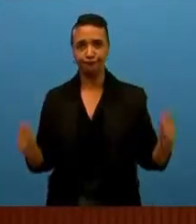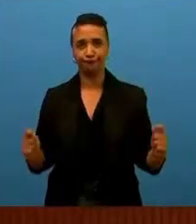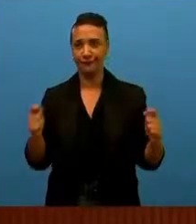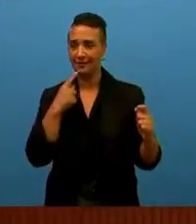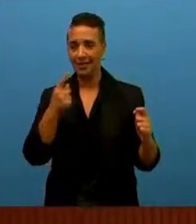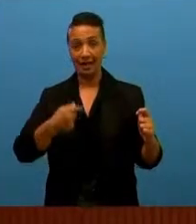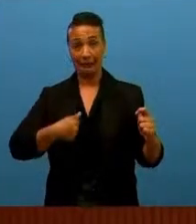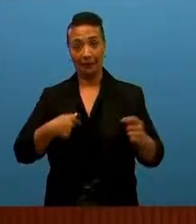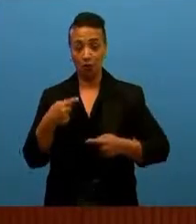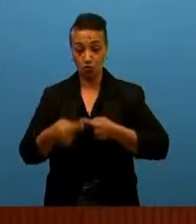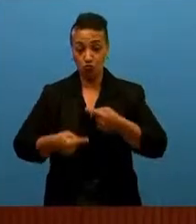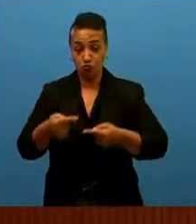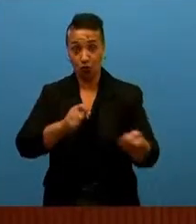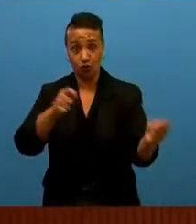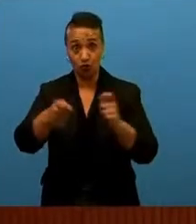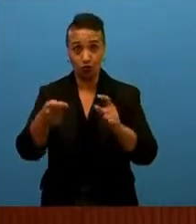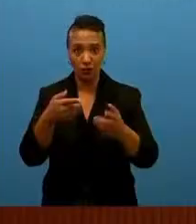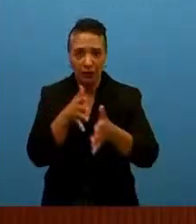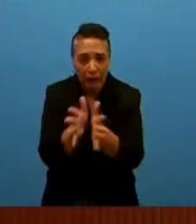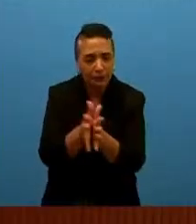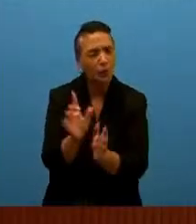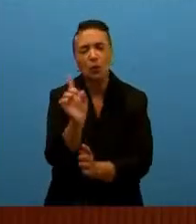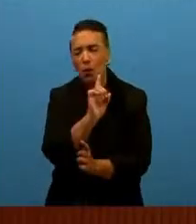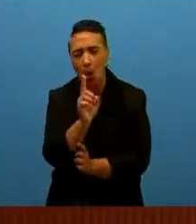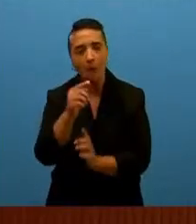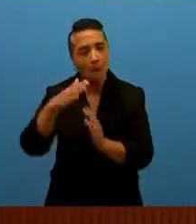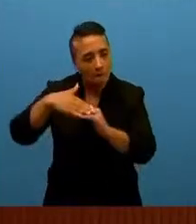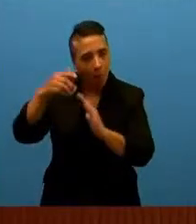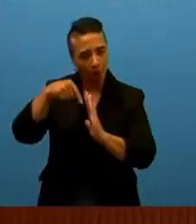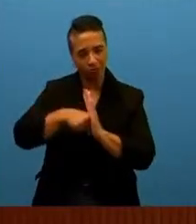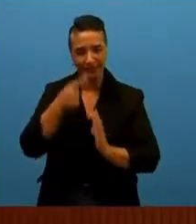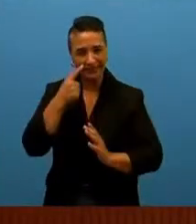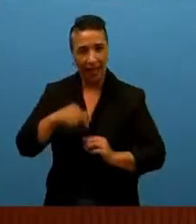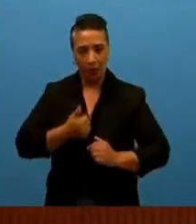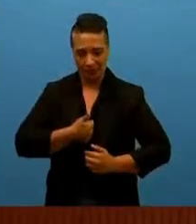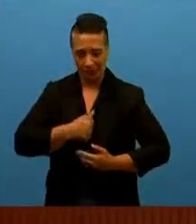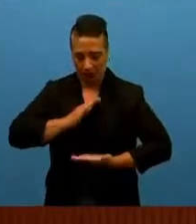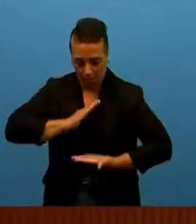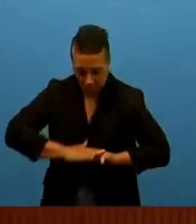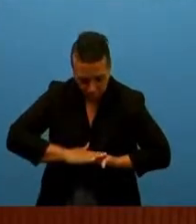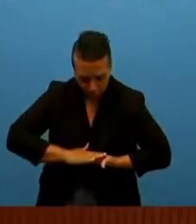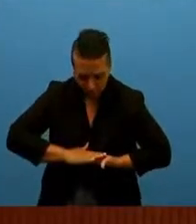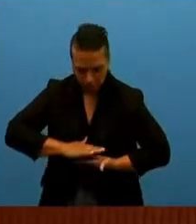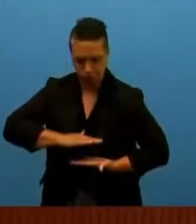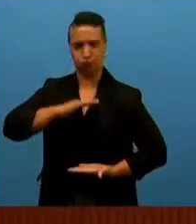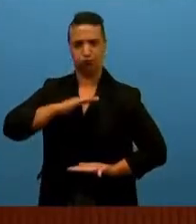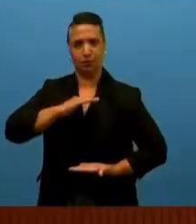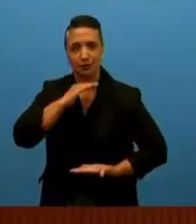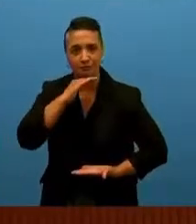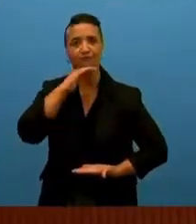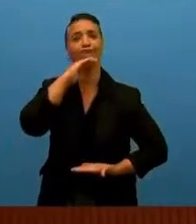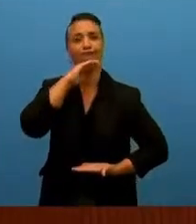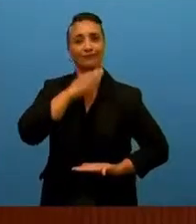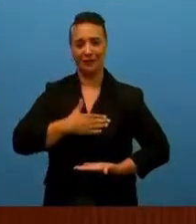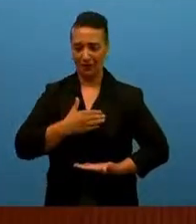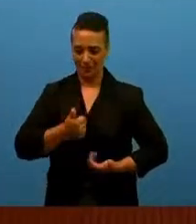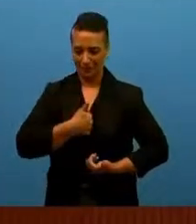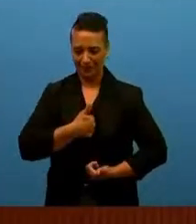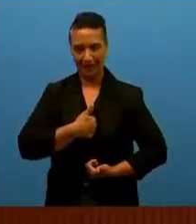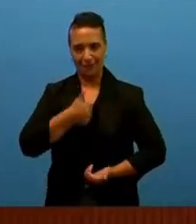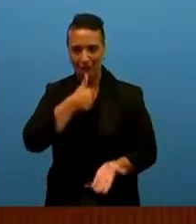than procedural change. He was describing dignity restored and identity